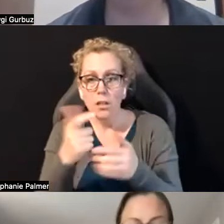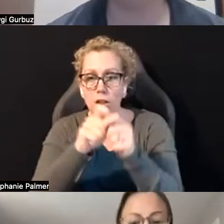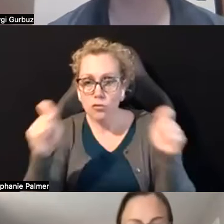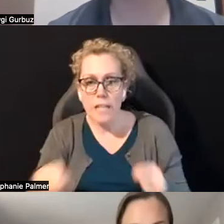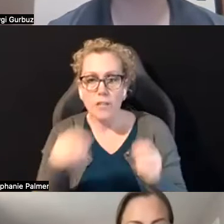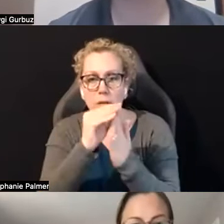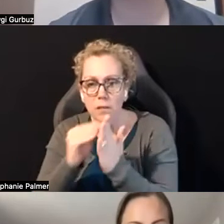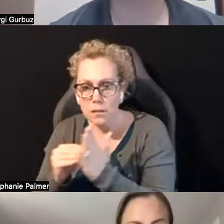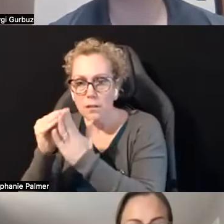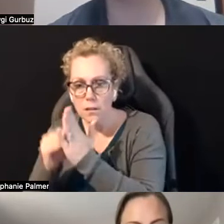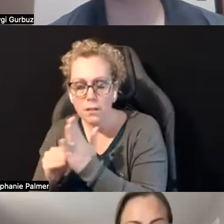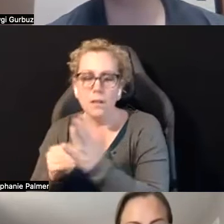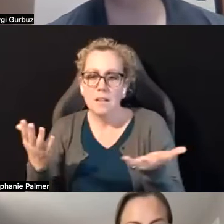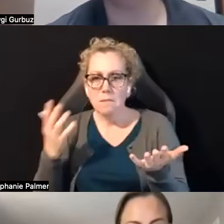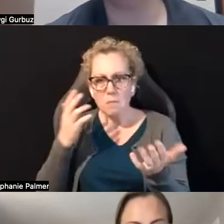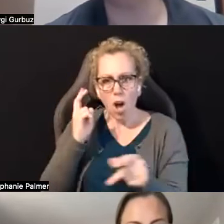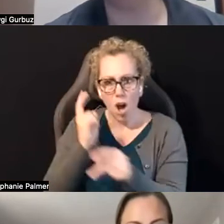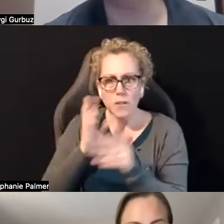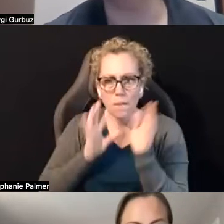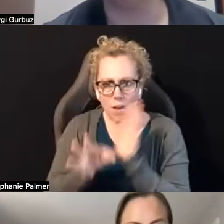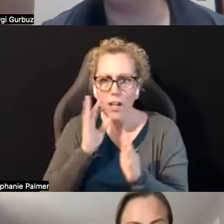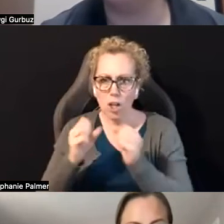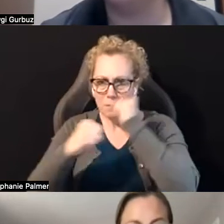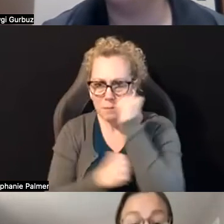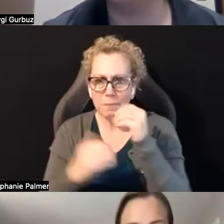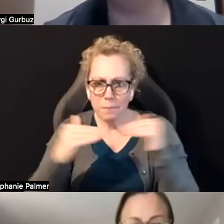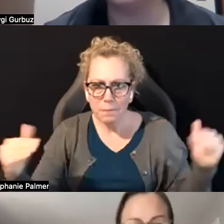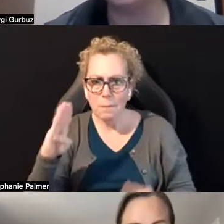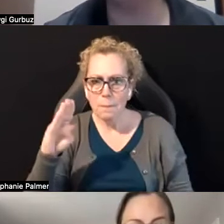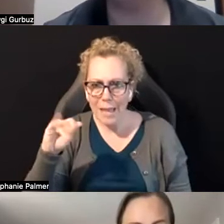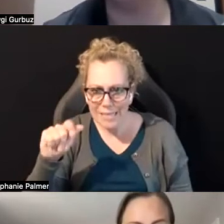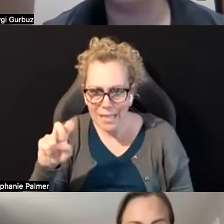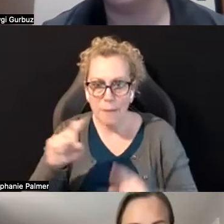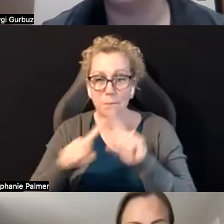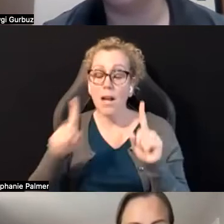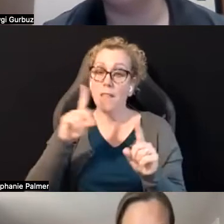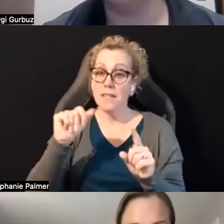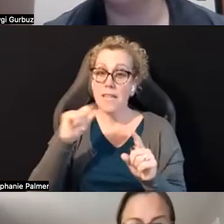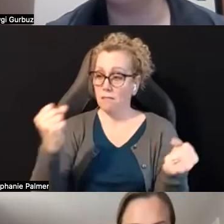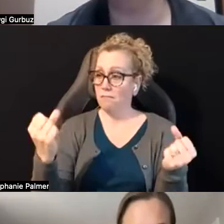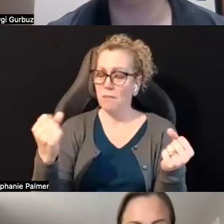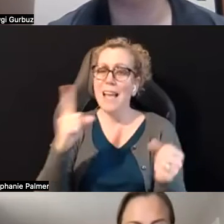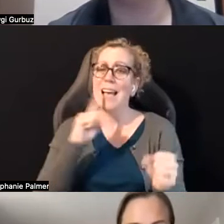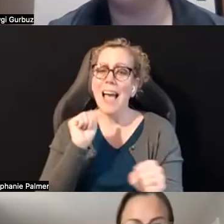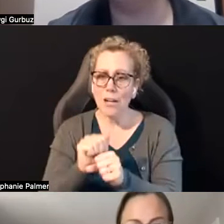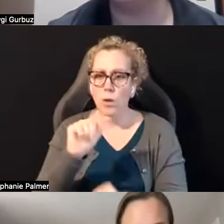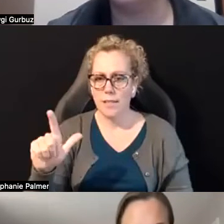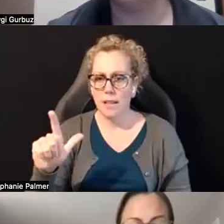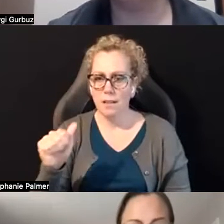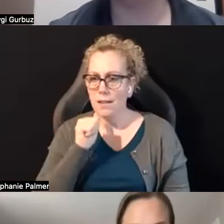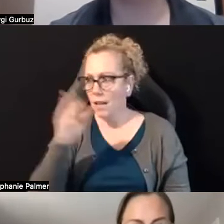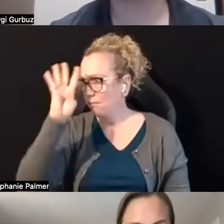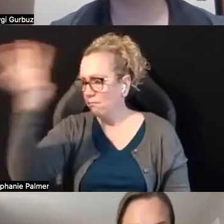data. But the data that we get will be real data. It'll be actual ASL. It won't be